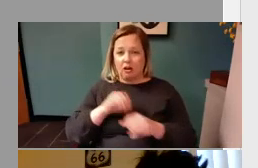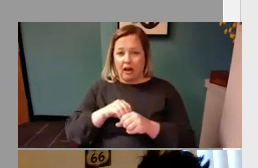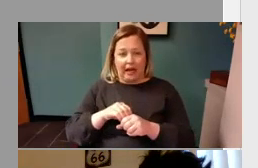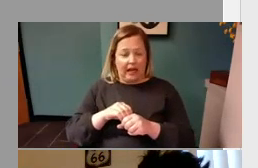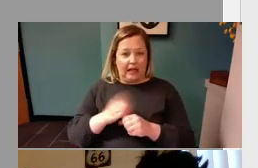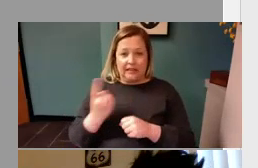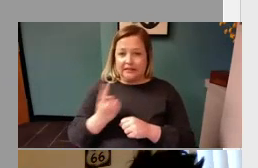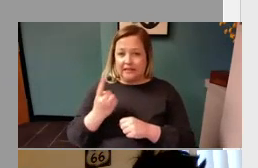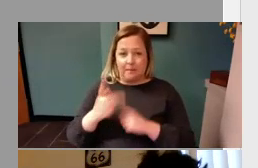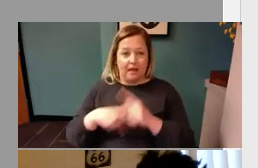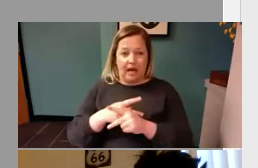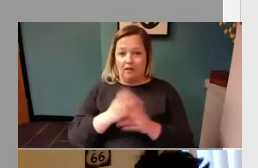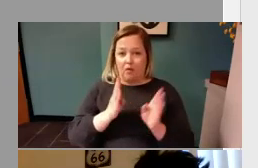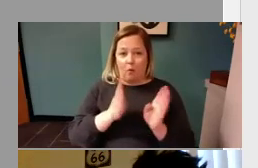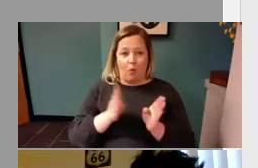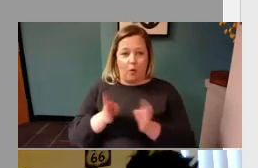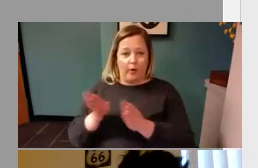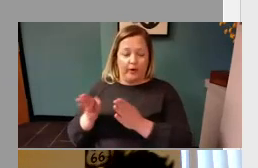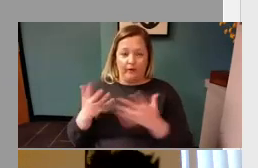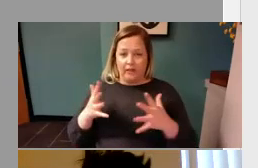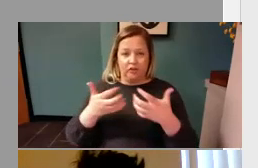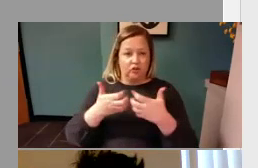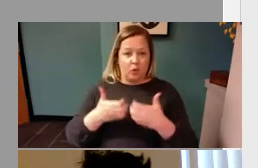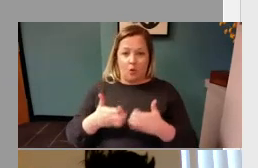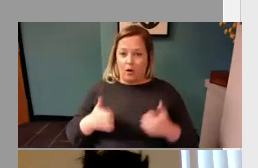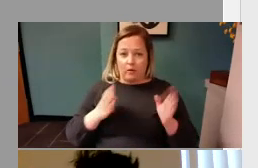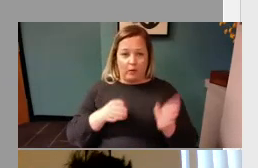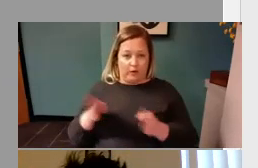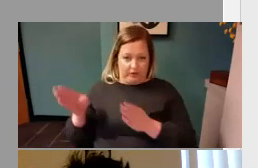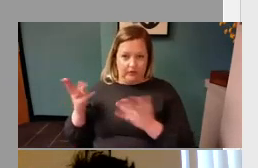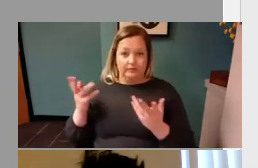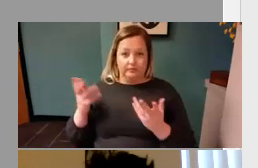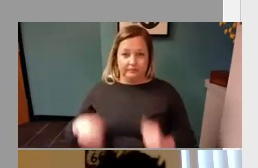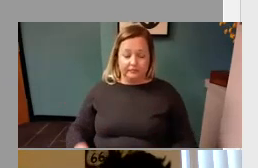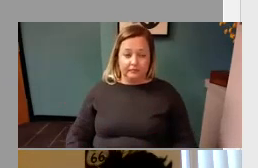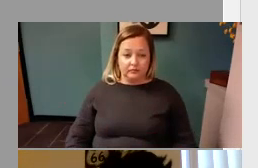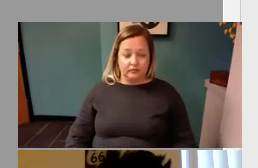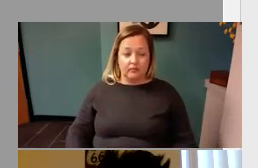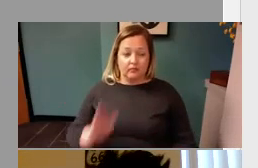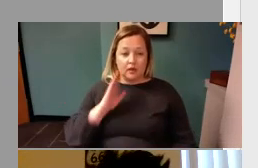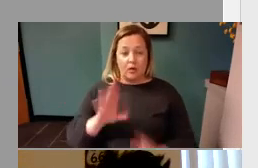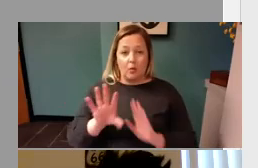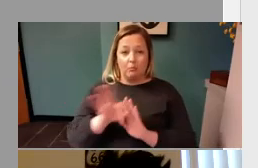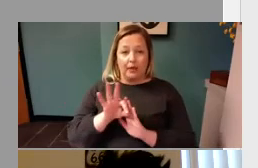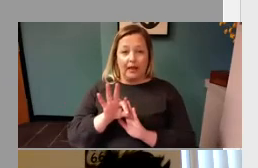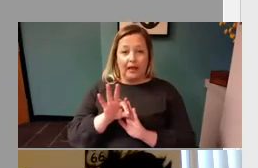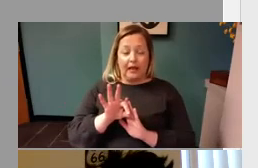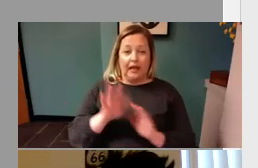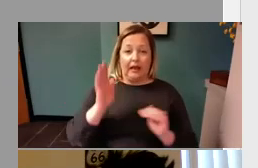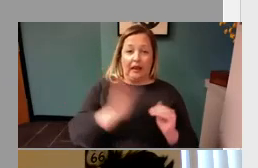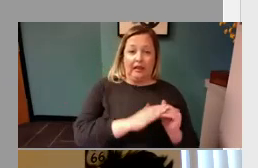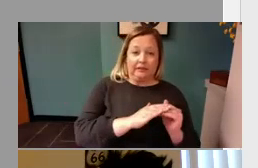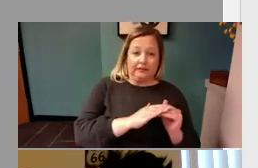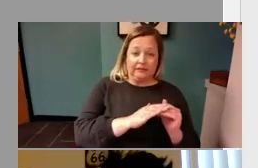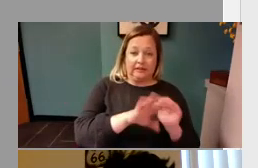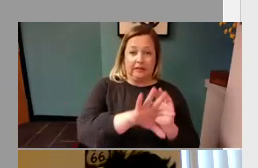in some sorted ascending order. Right, so essentially it picks the most weighted edge